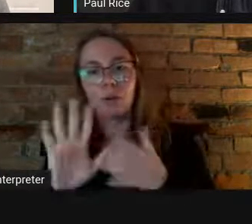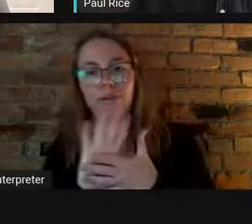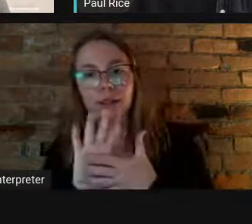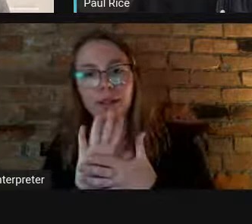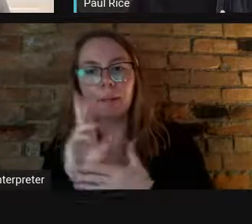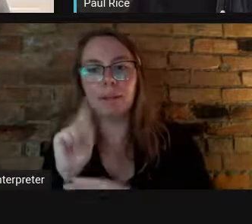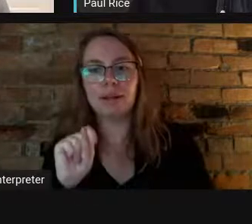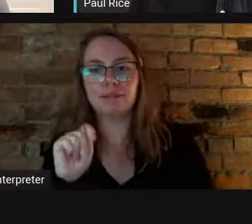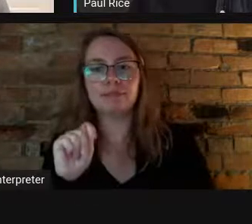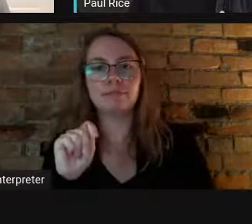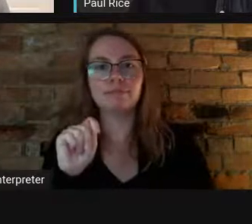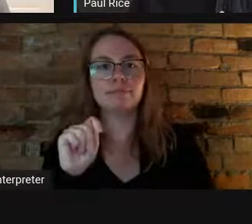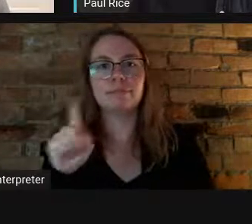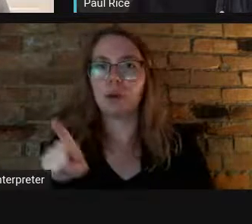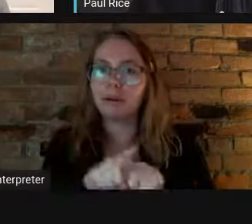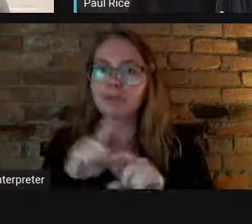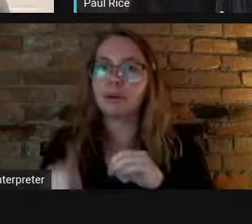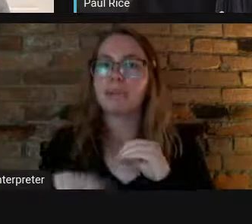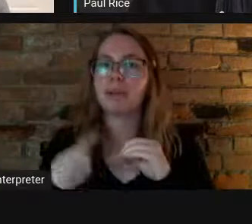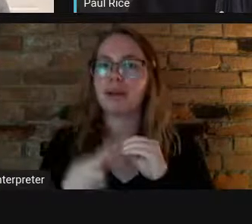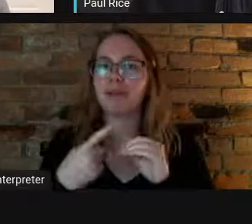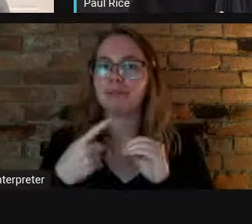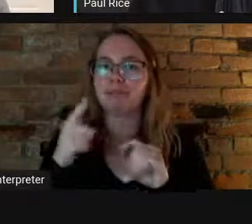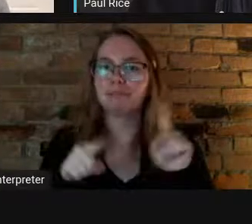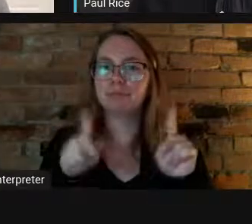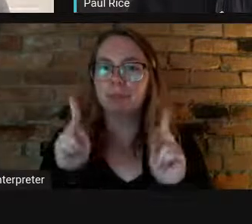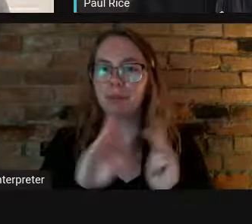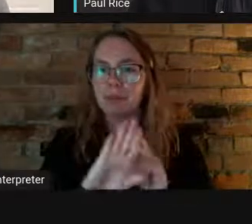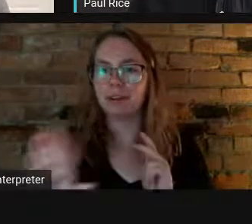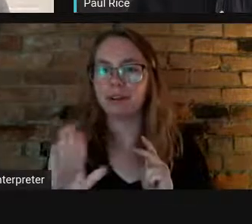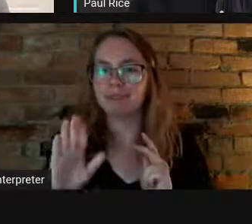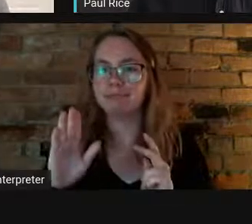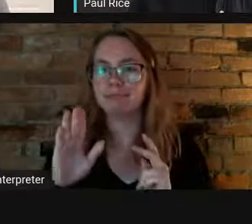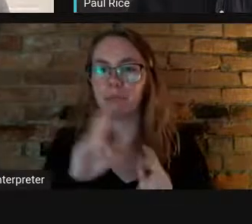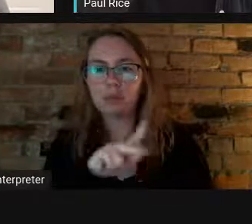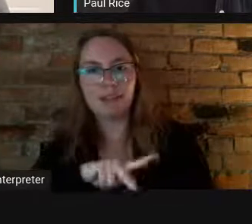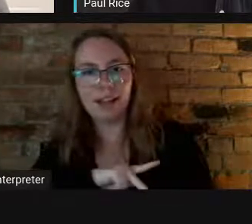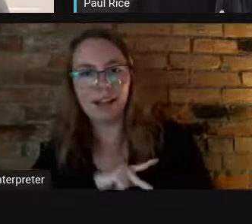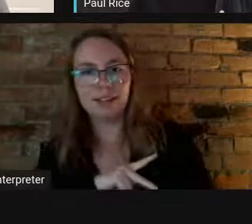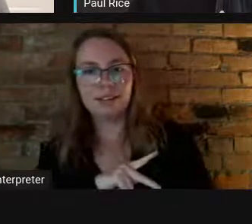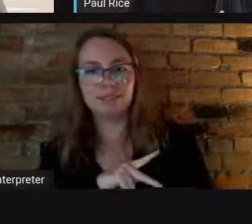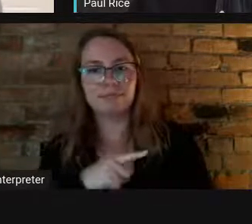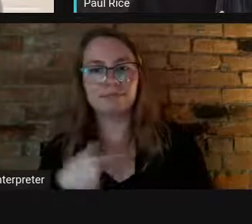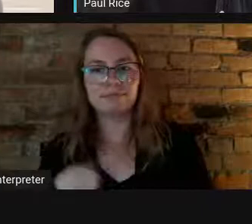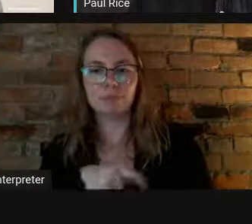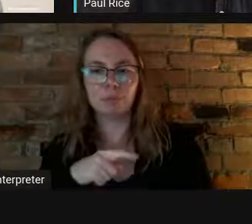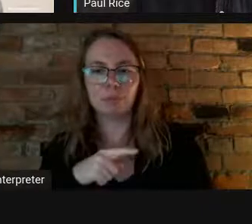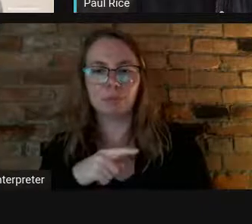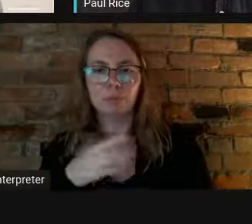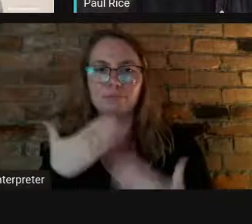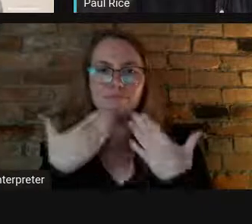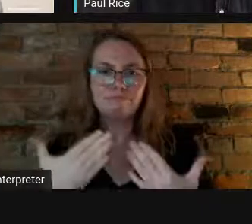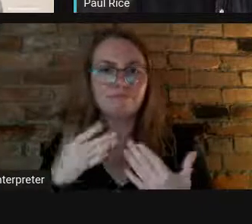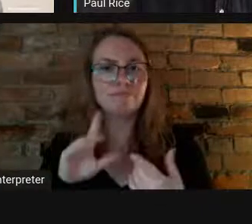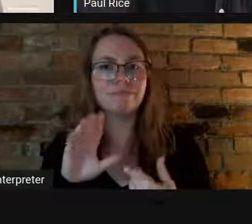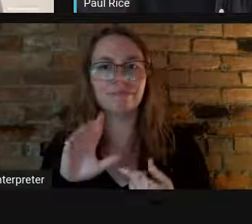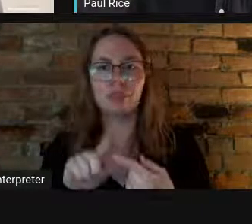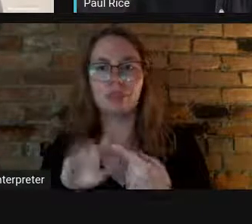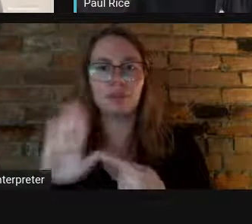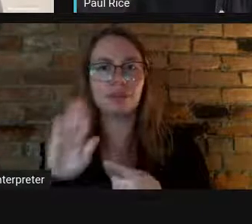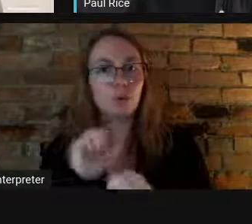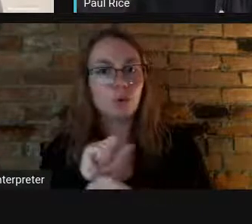but also about these different personalities that we owe so much too because of what we have now.